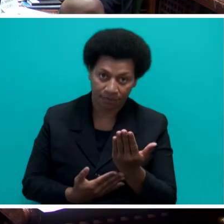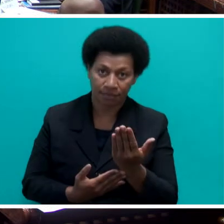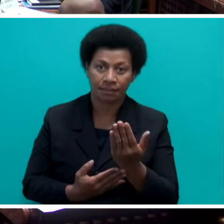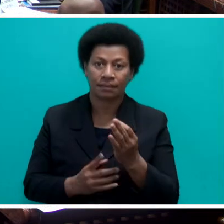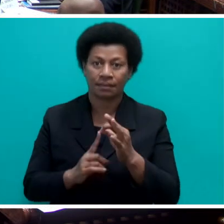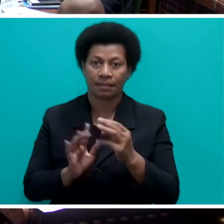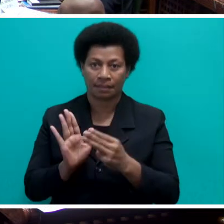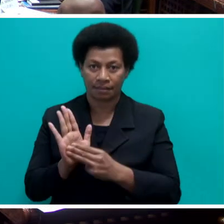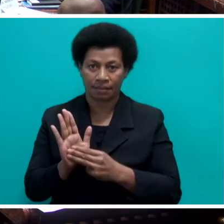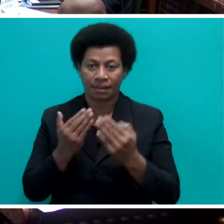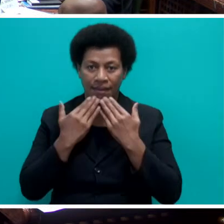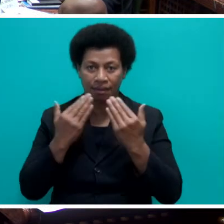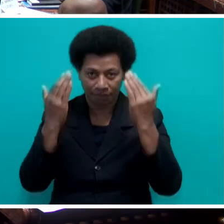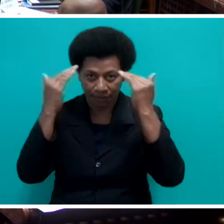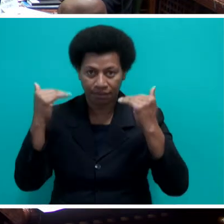Thank you, Mr. Speaker, sir.